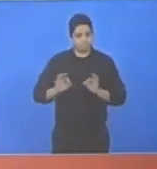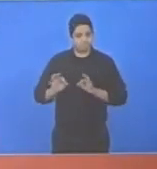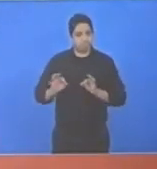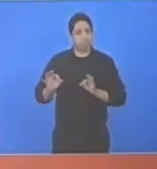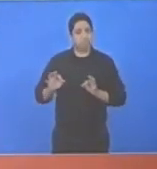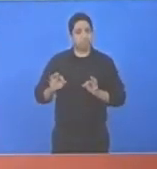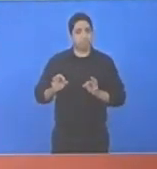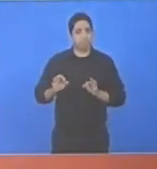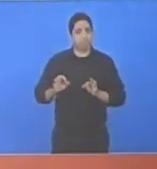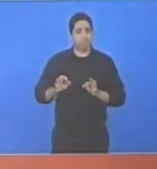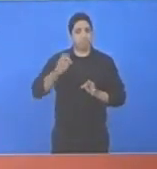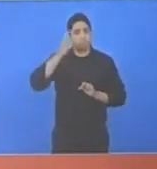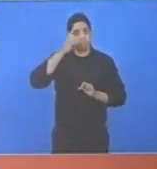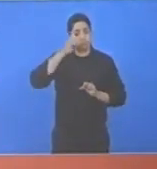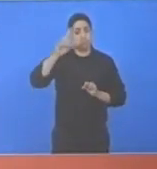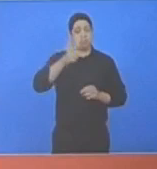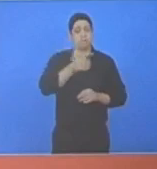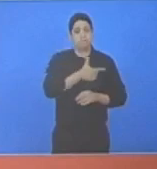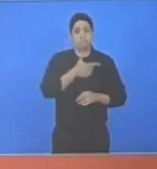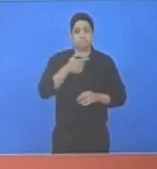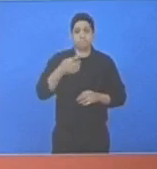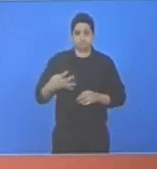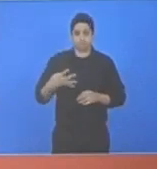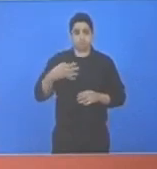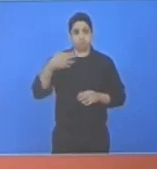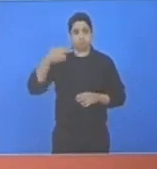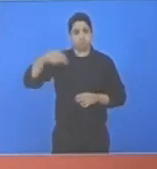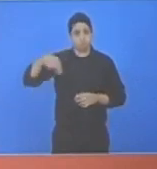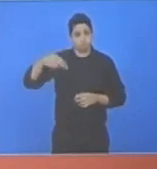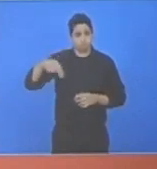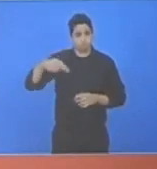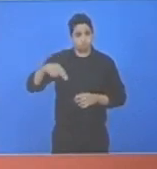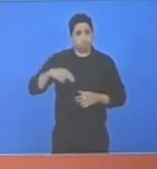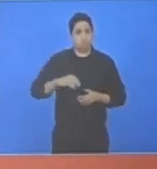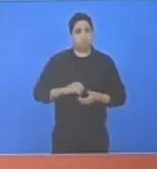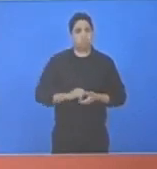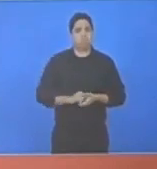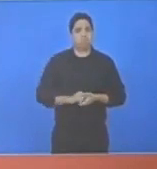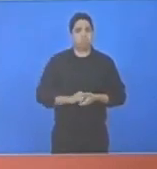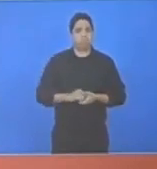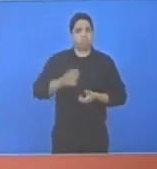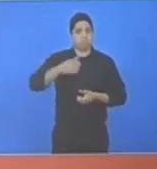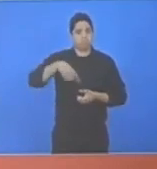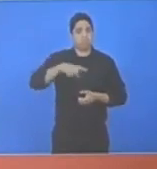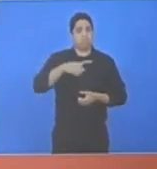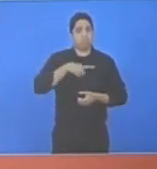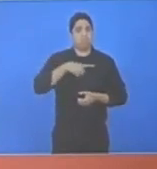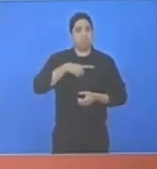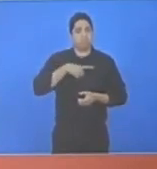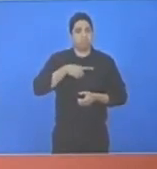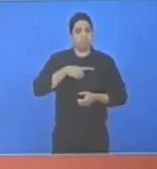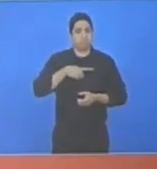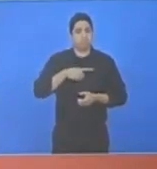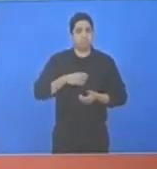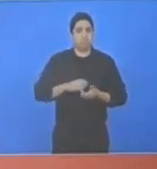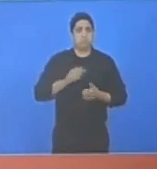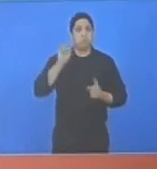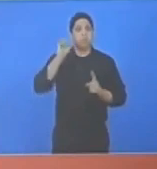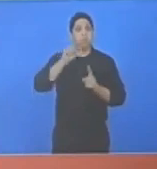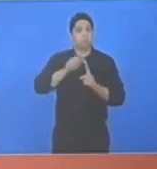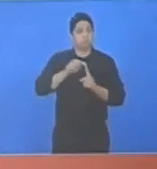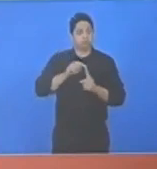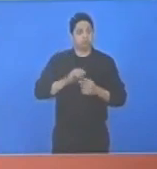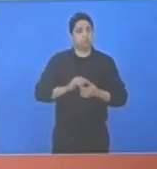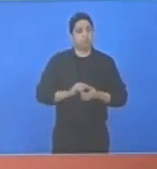we are being prepared for the special day, 24th of November, when we will